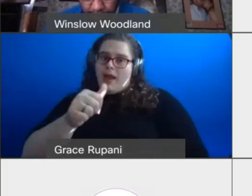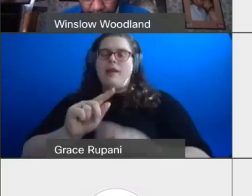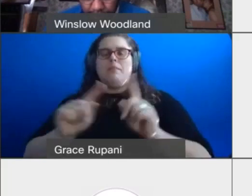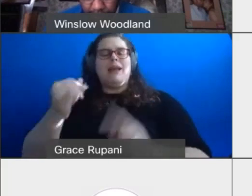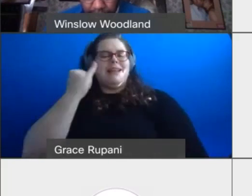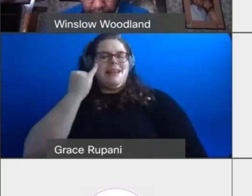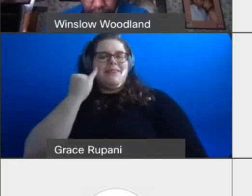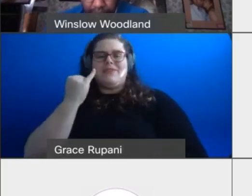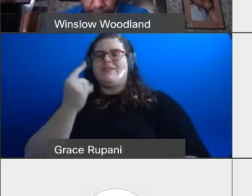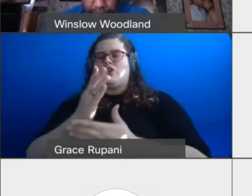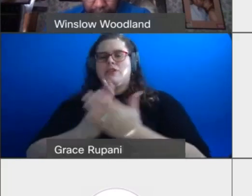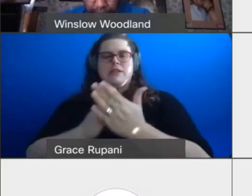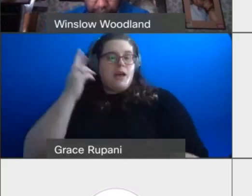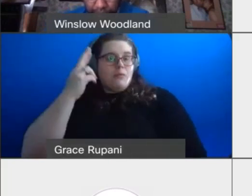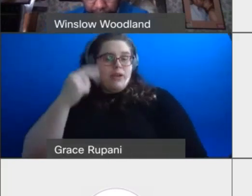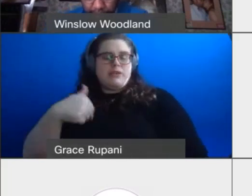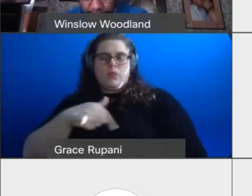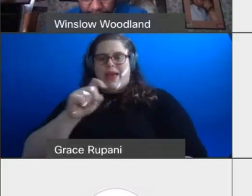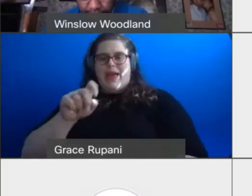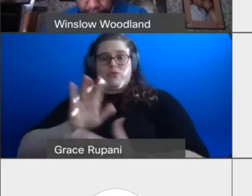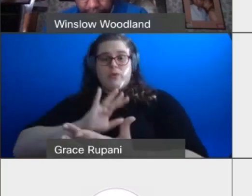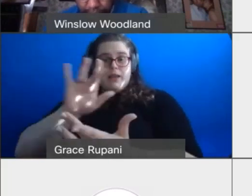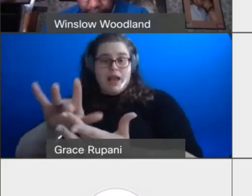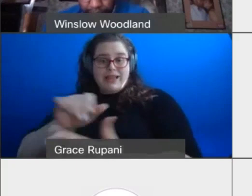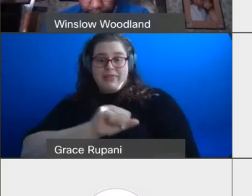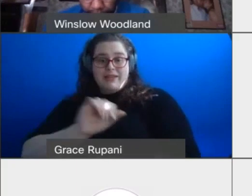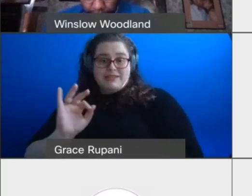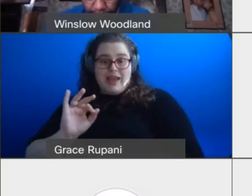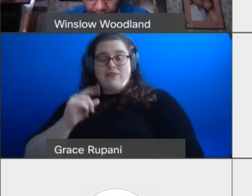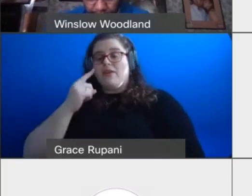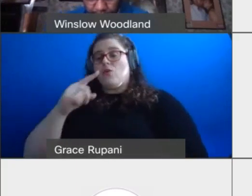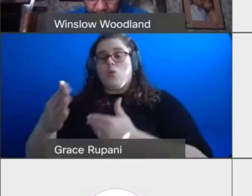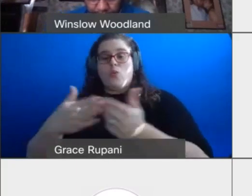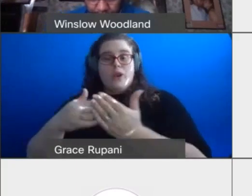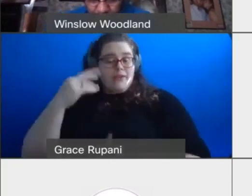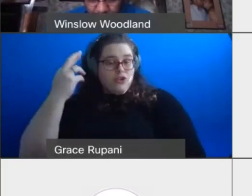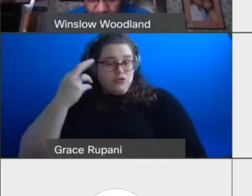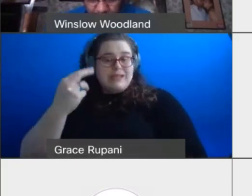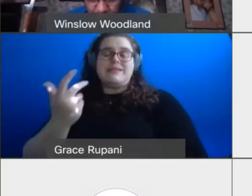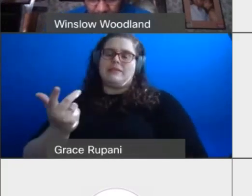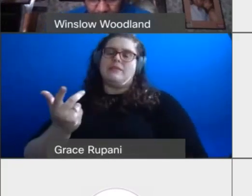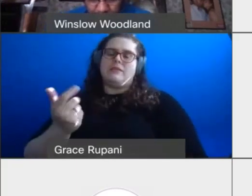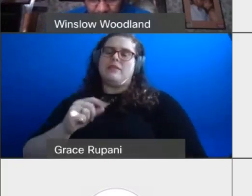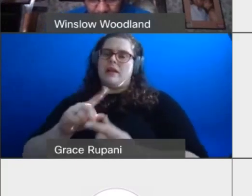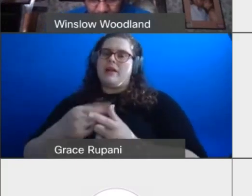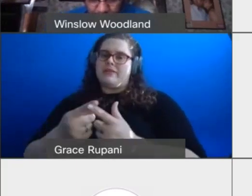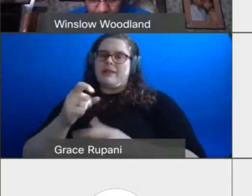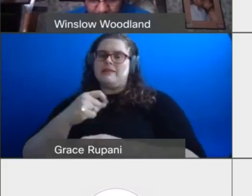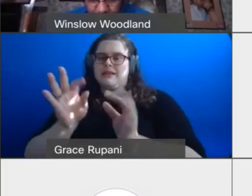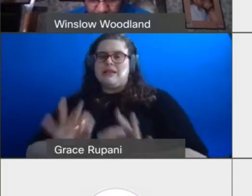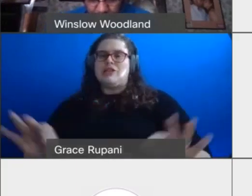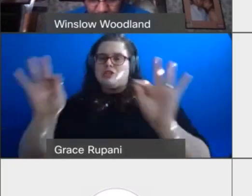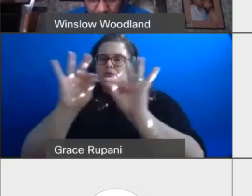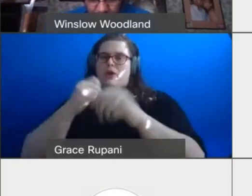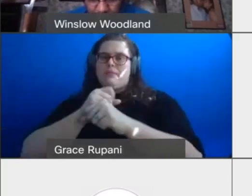staff needed to be contacted because of whatever reason, we want to make sure that we have